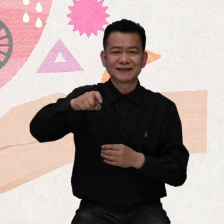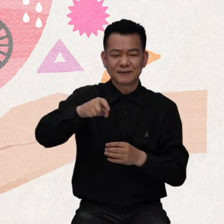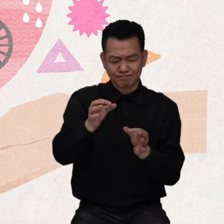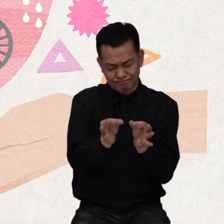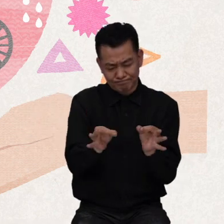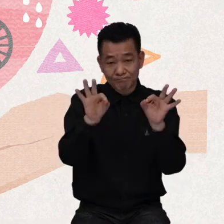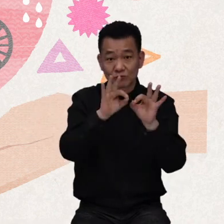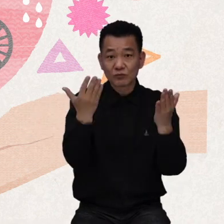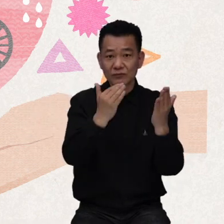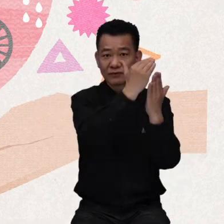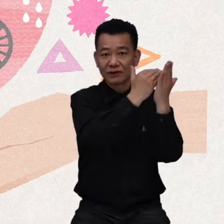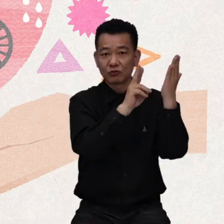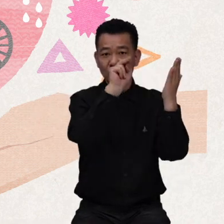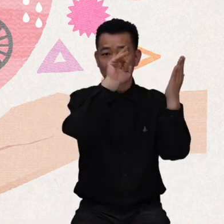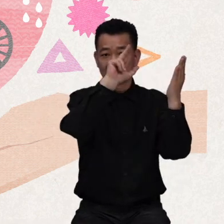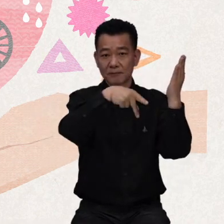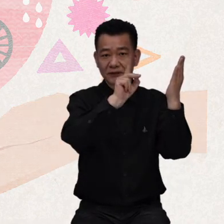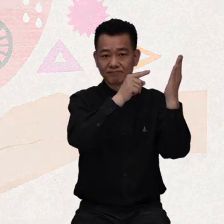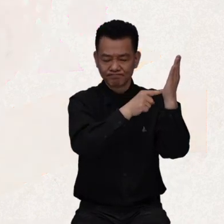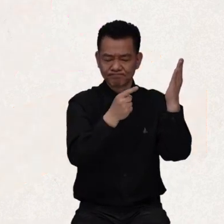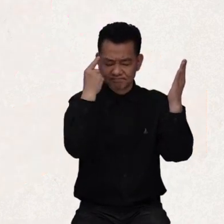disabilities, but for all of us.